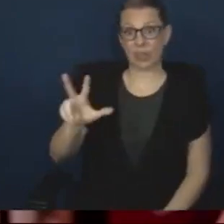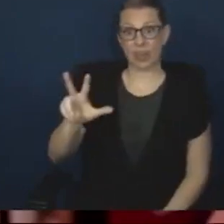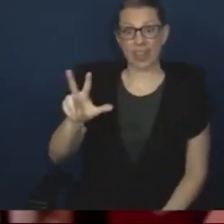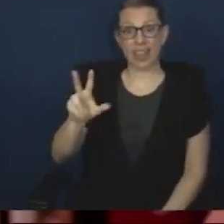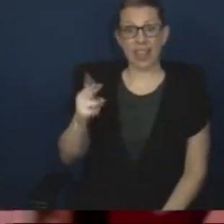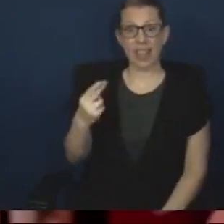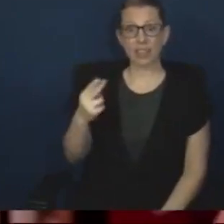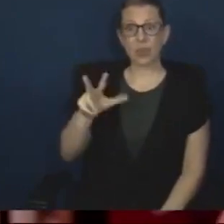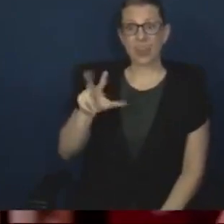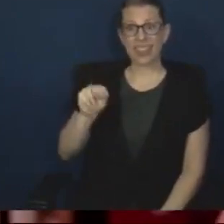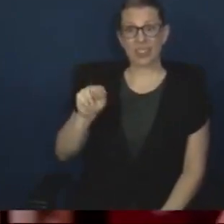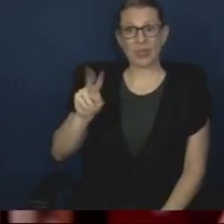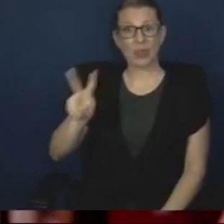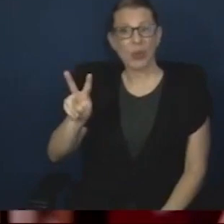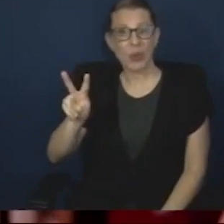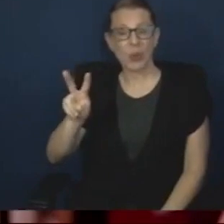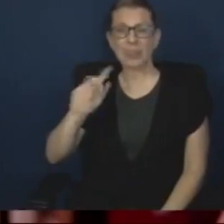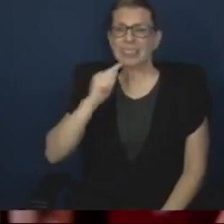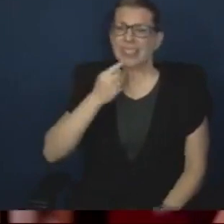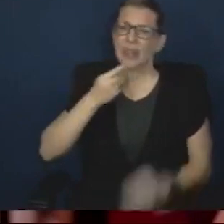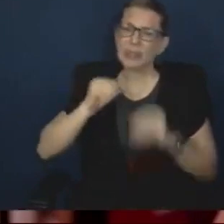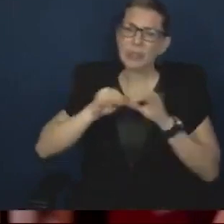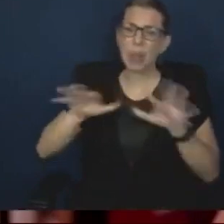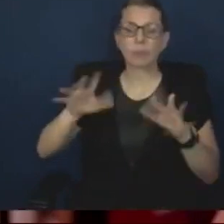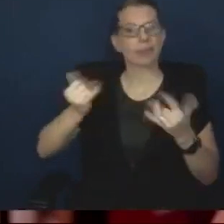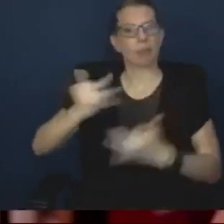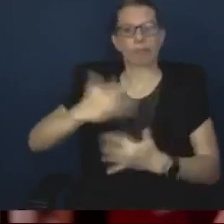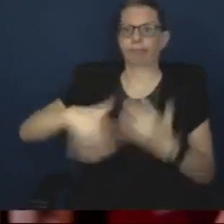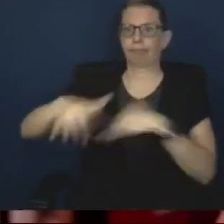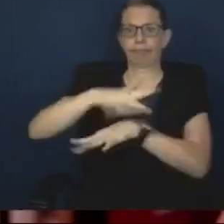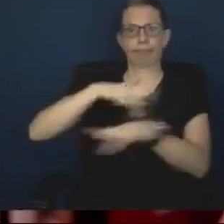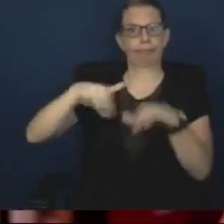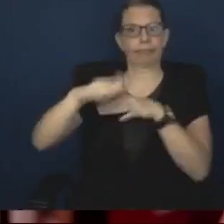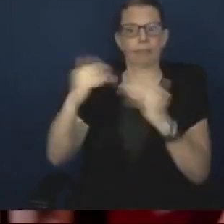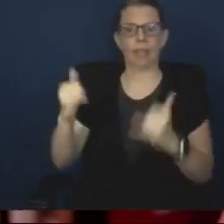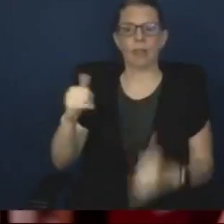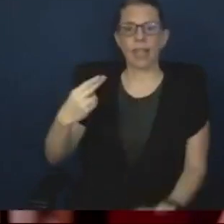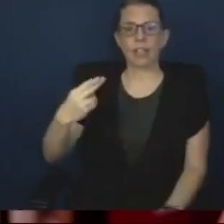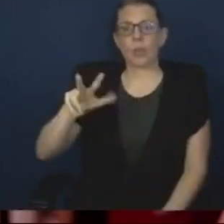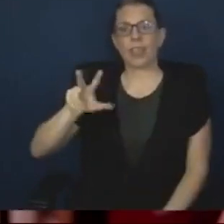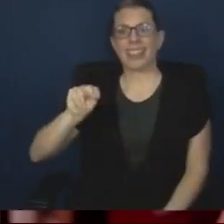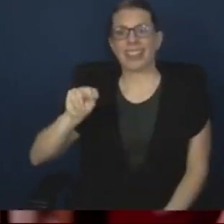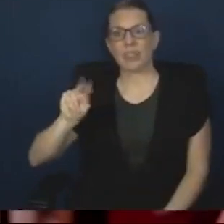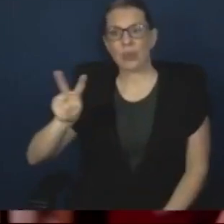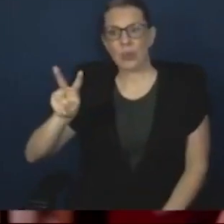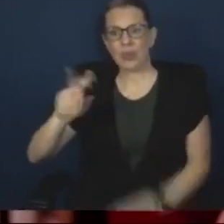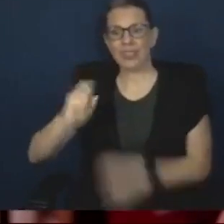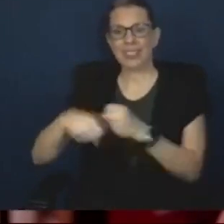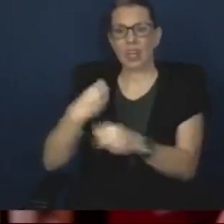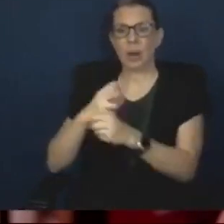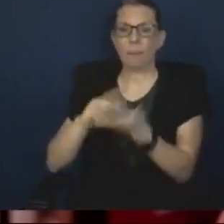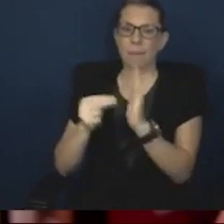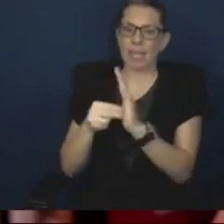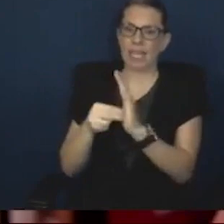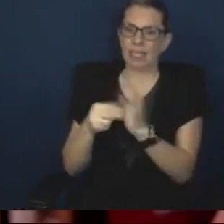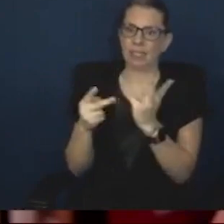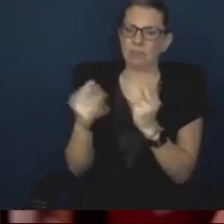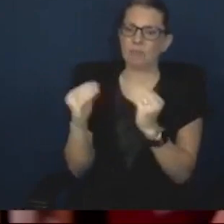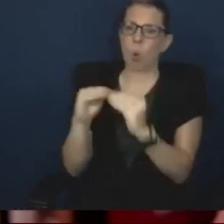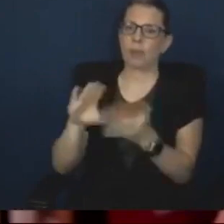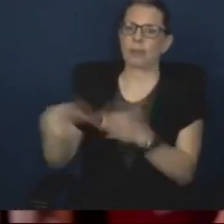And those two viruses continue to circulate. And when we have an H3N2 year, there's more deaths than an H1N1.